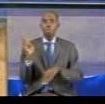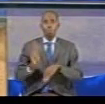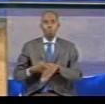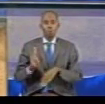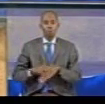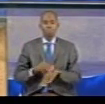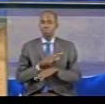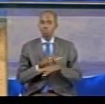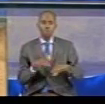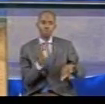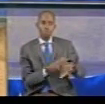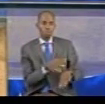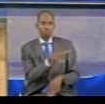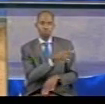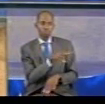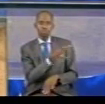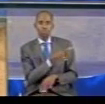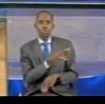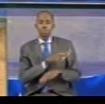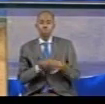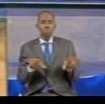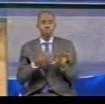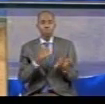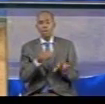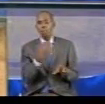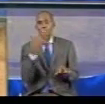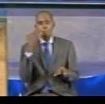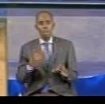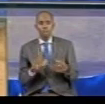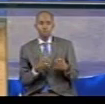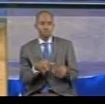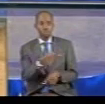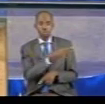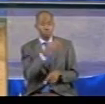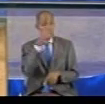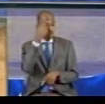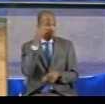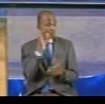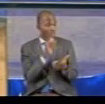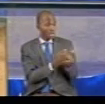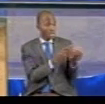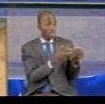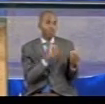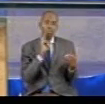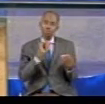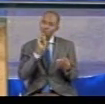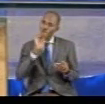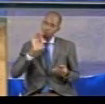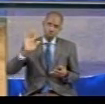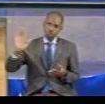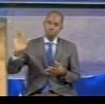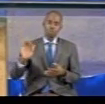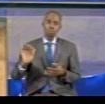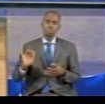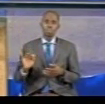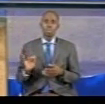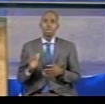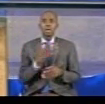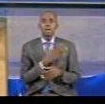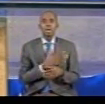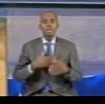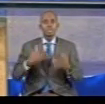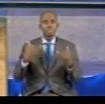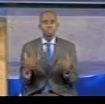and don't do anything negative to them. I will not give you their land. But now, let's see